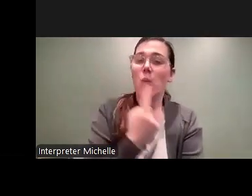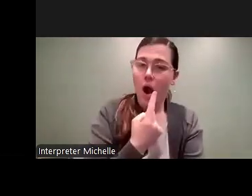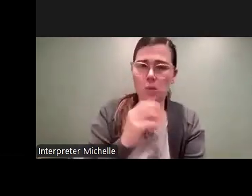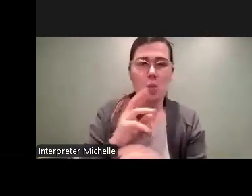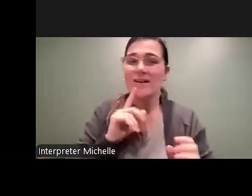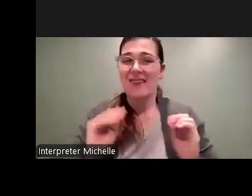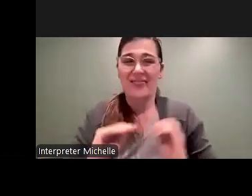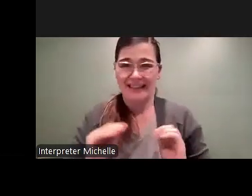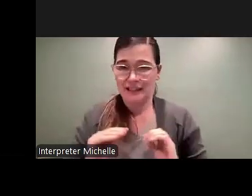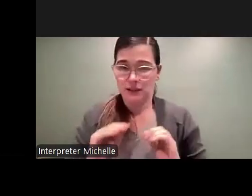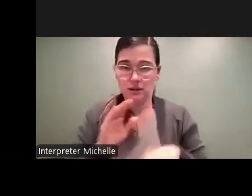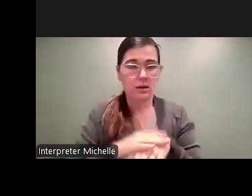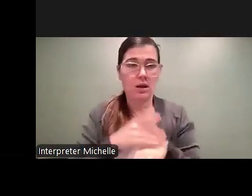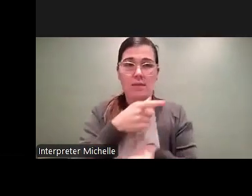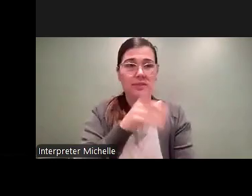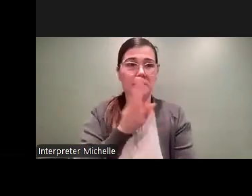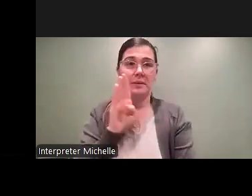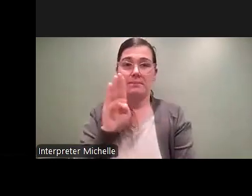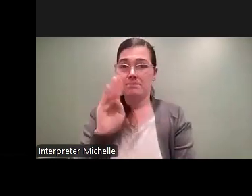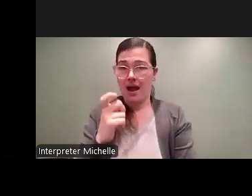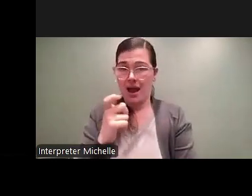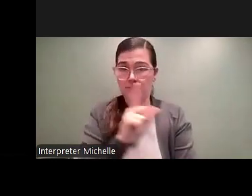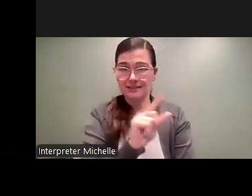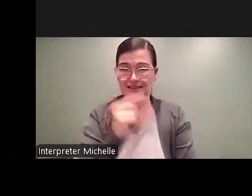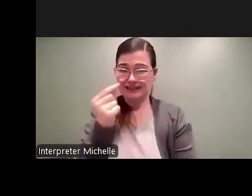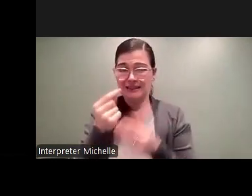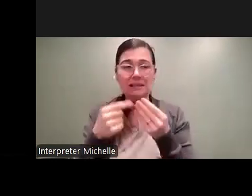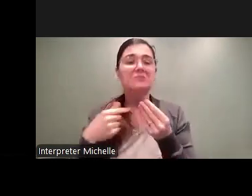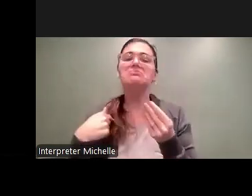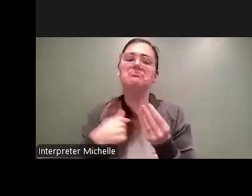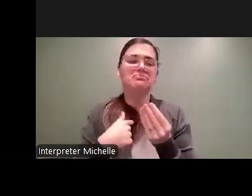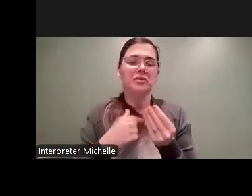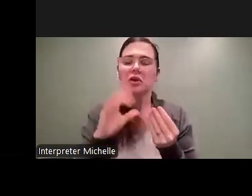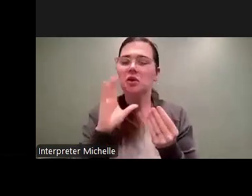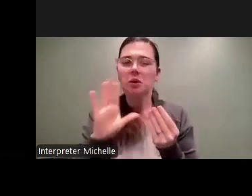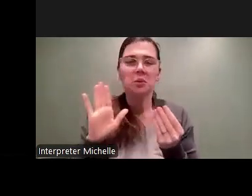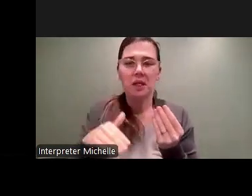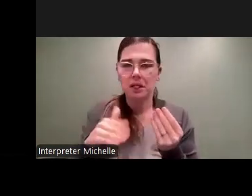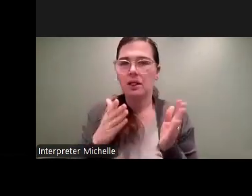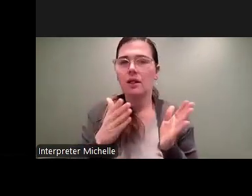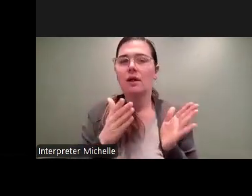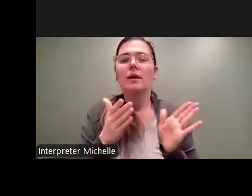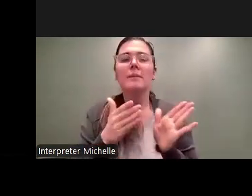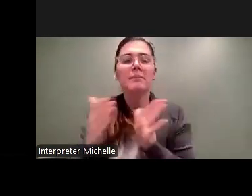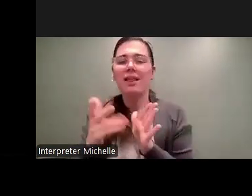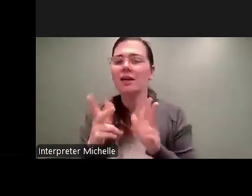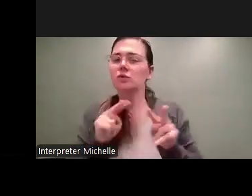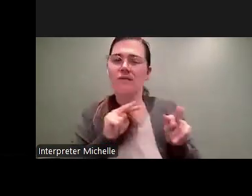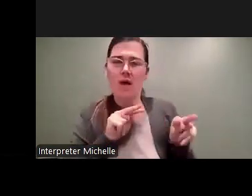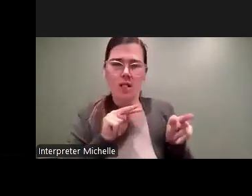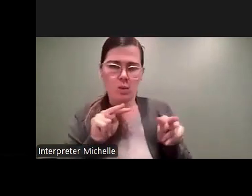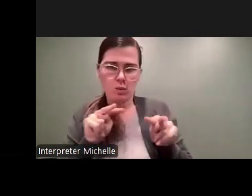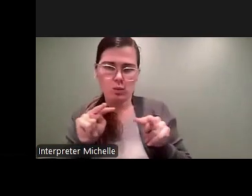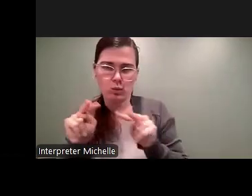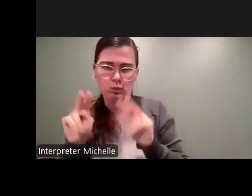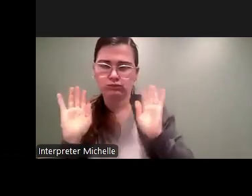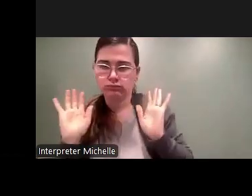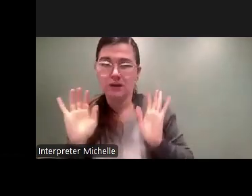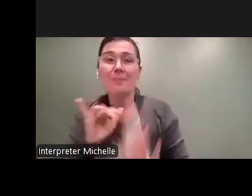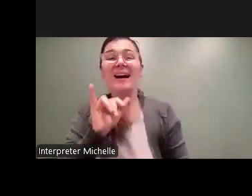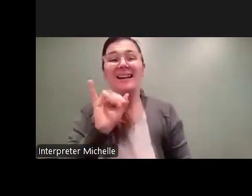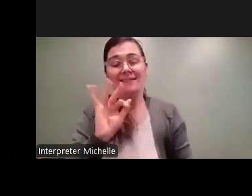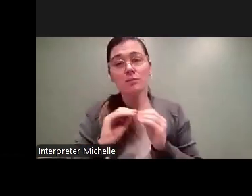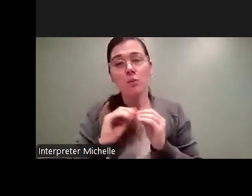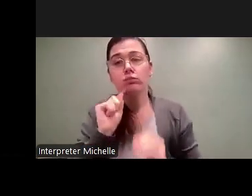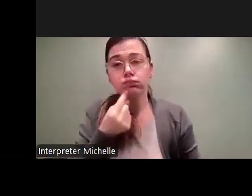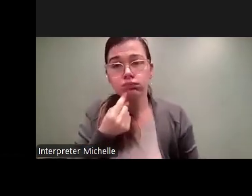plan to follow along. But if it is worse than that, if it is CIN2